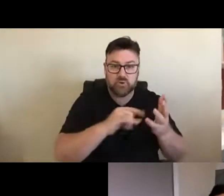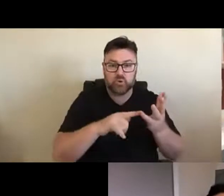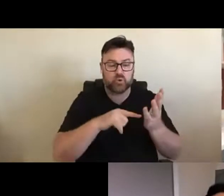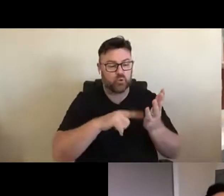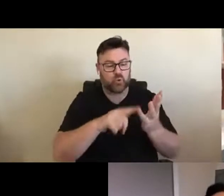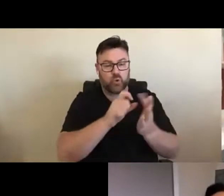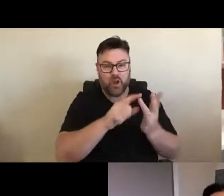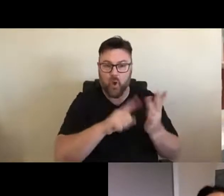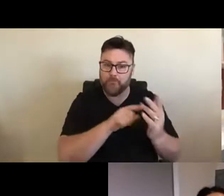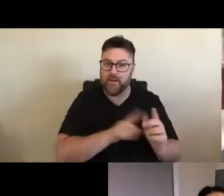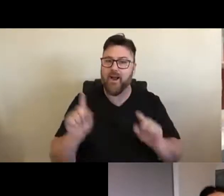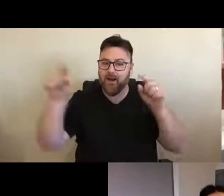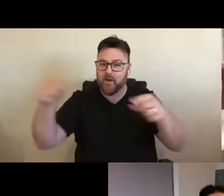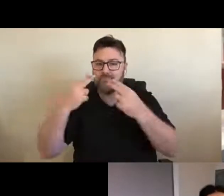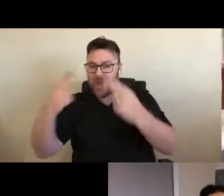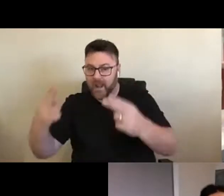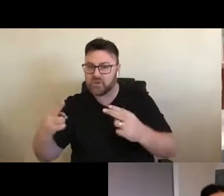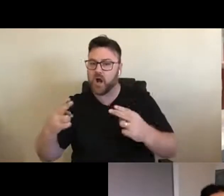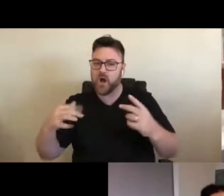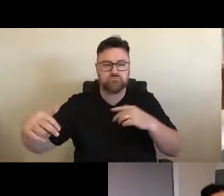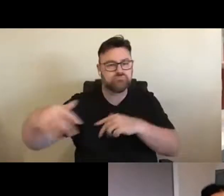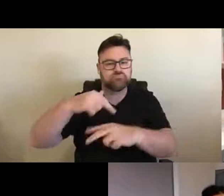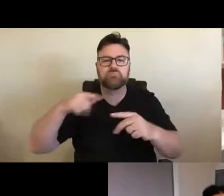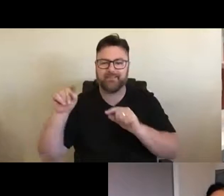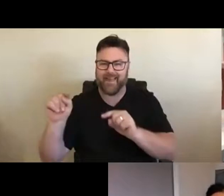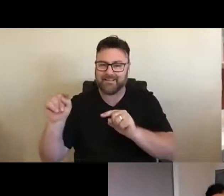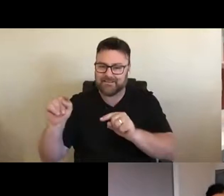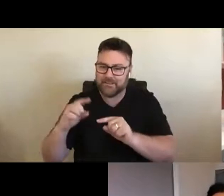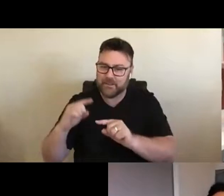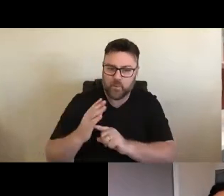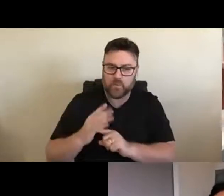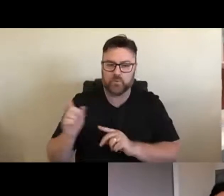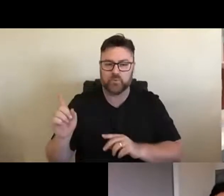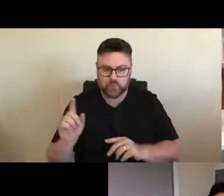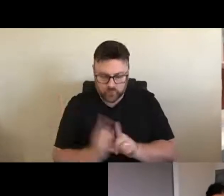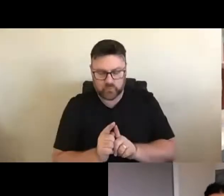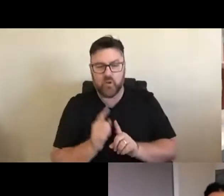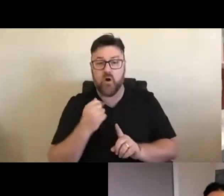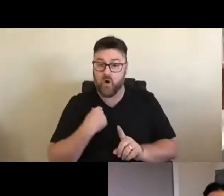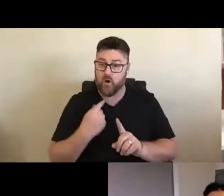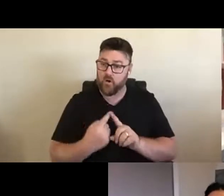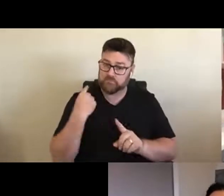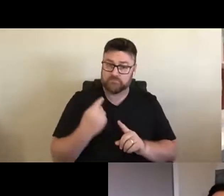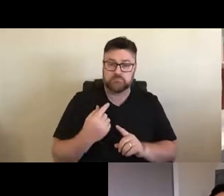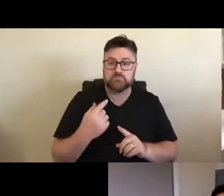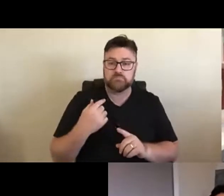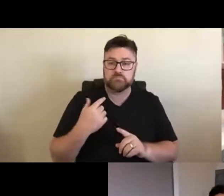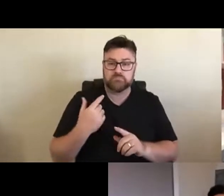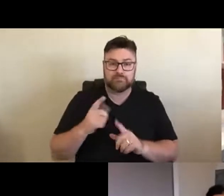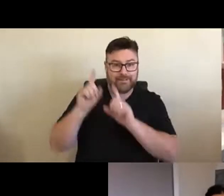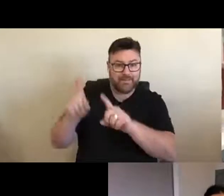studio as such. So I spent 10 years in Cairns on